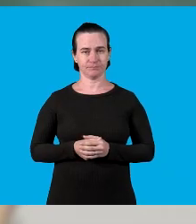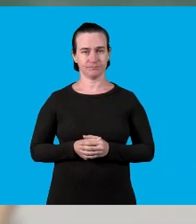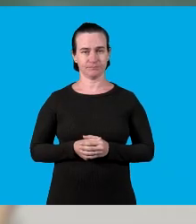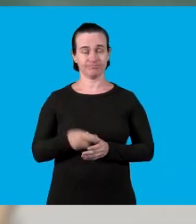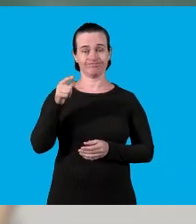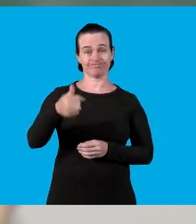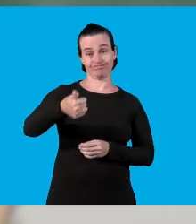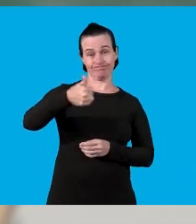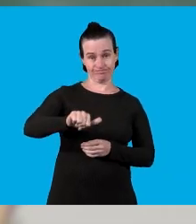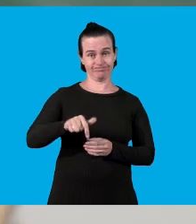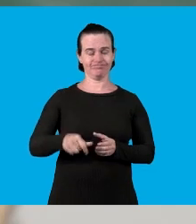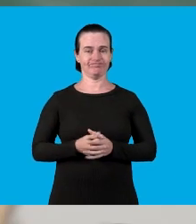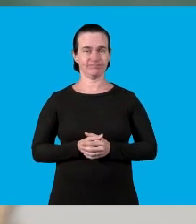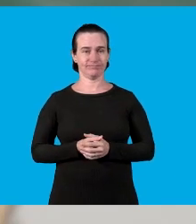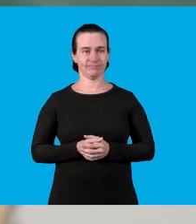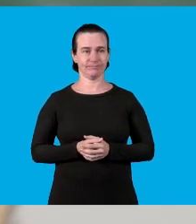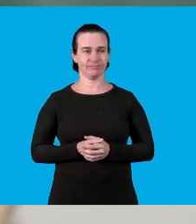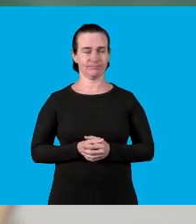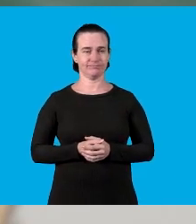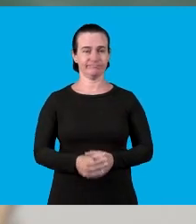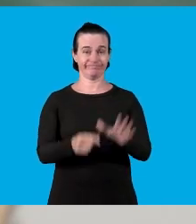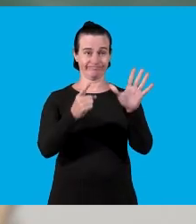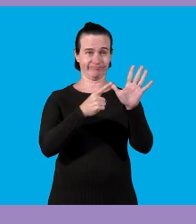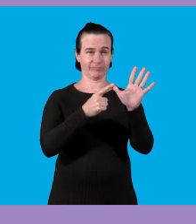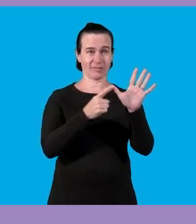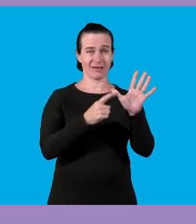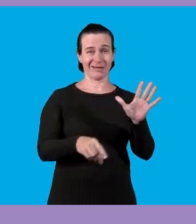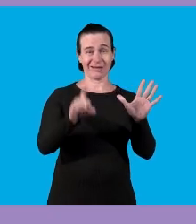All right. Let's look at the next one.